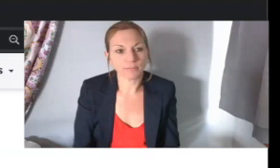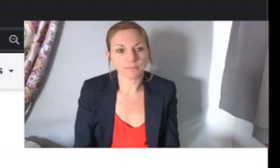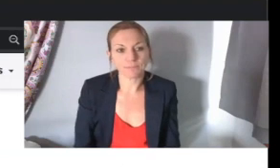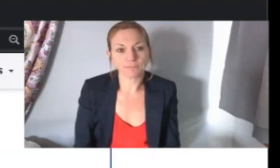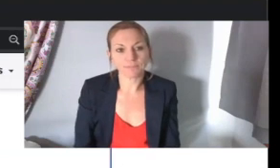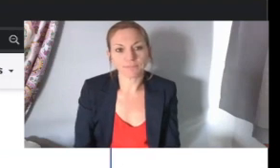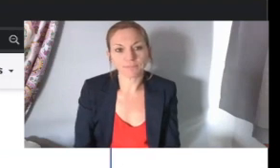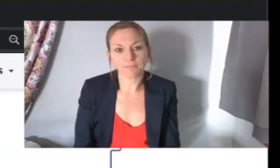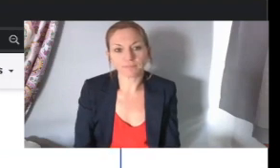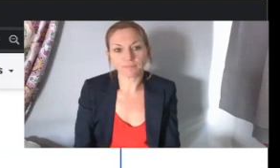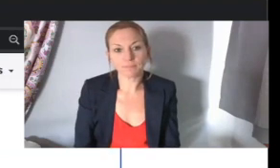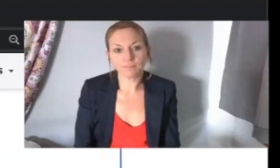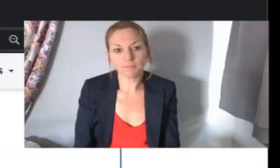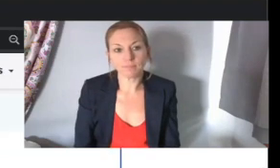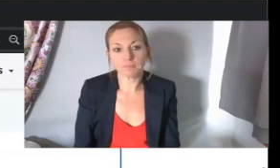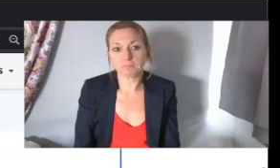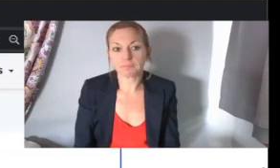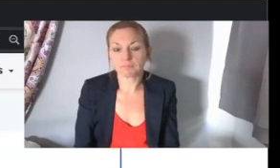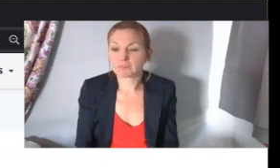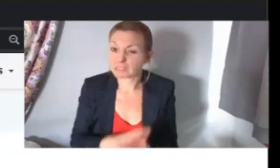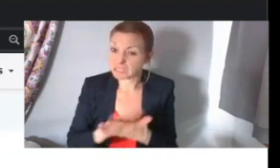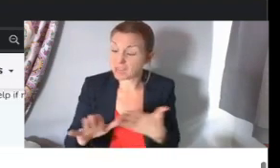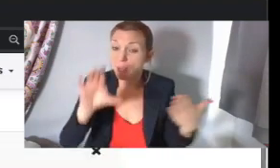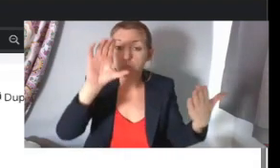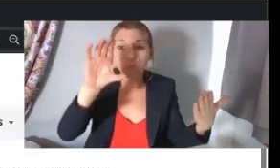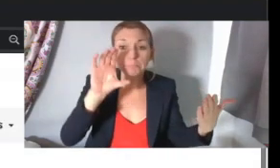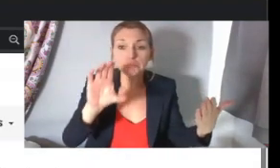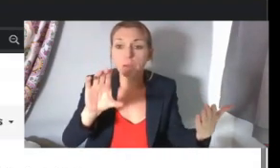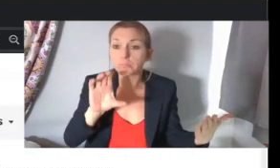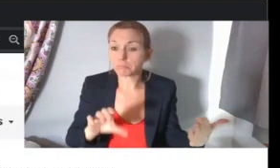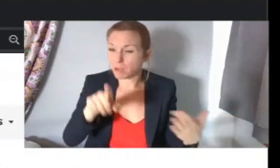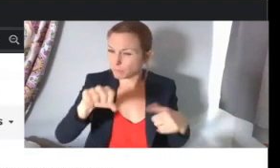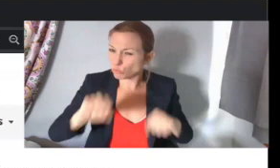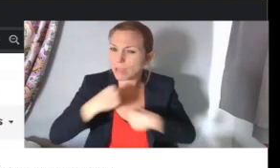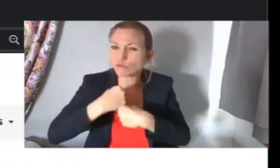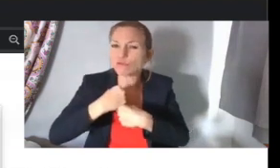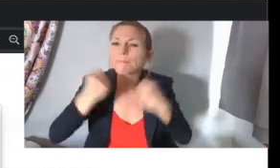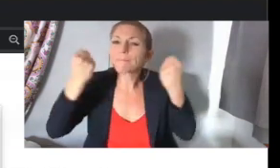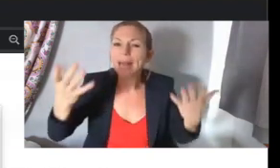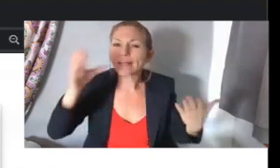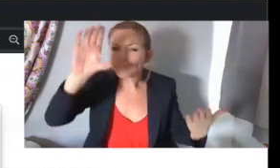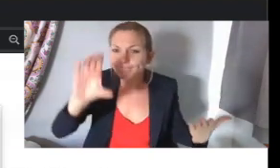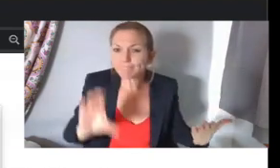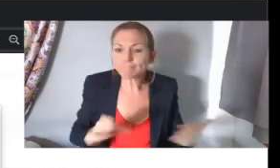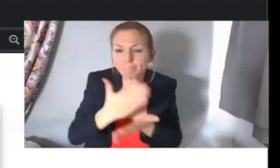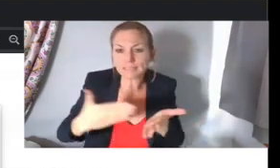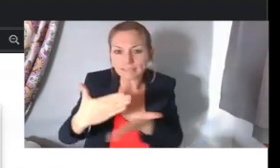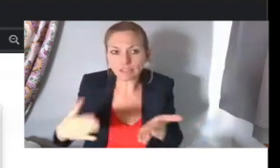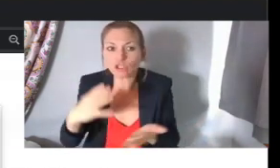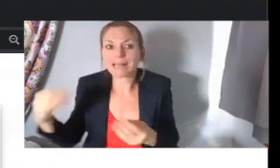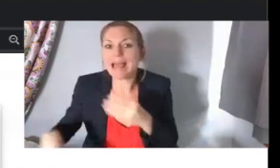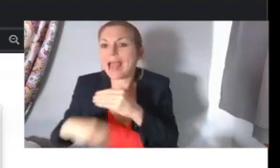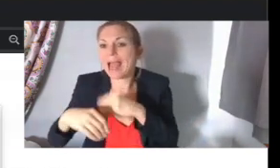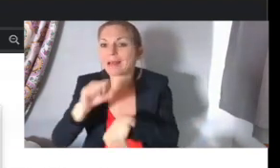strategies. And so you can divide this up into however many ways you please, and you can also add workspace notes to help organize your